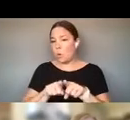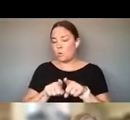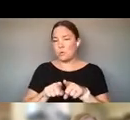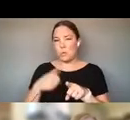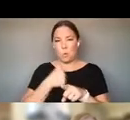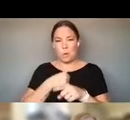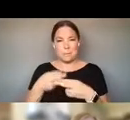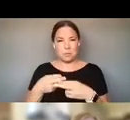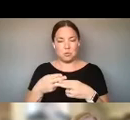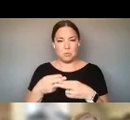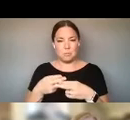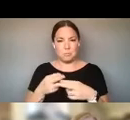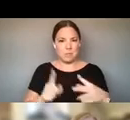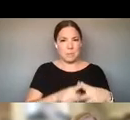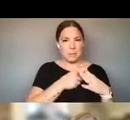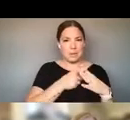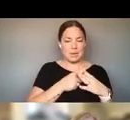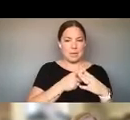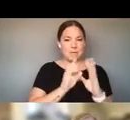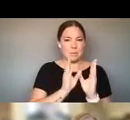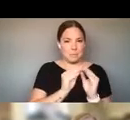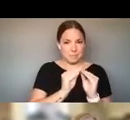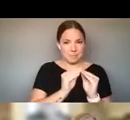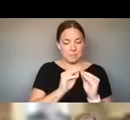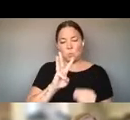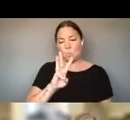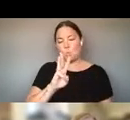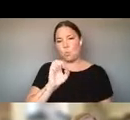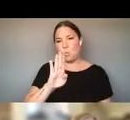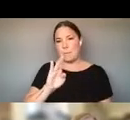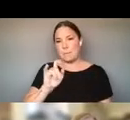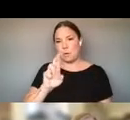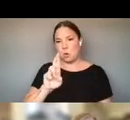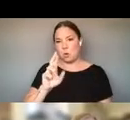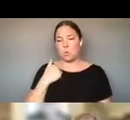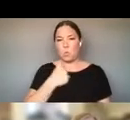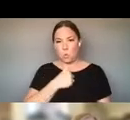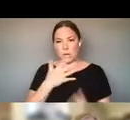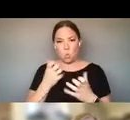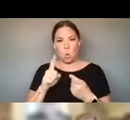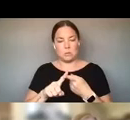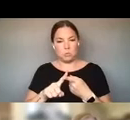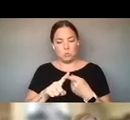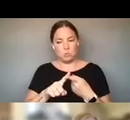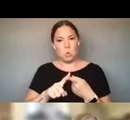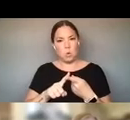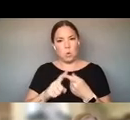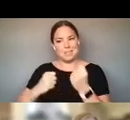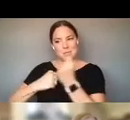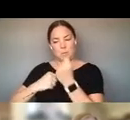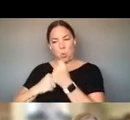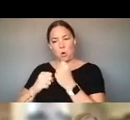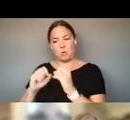this, uh, webinar that, um, that we are interested in serving organizations that have not previously been funded, um,